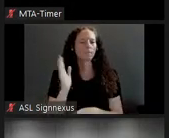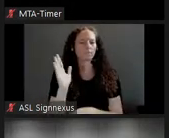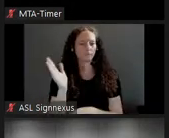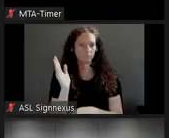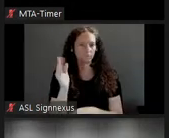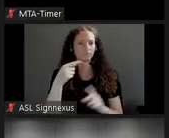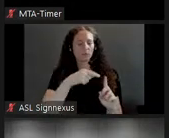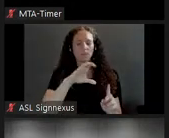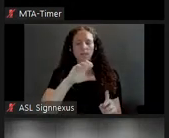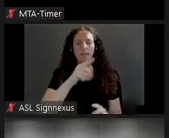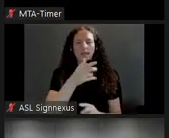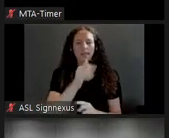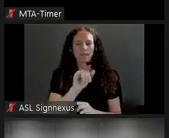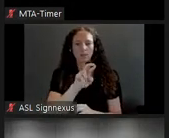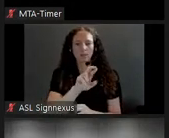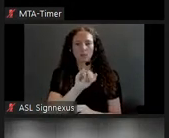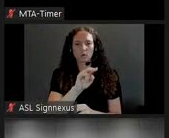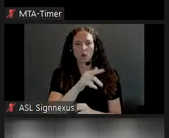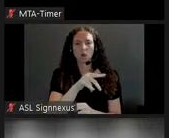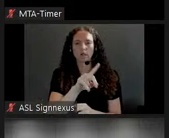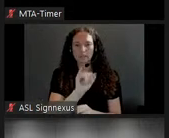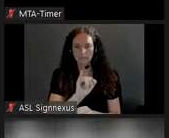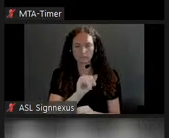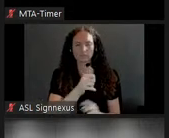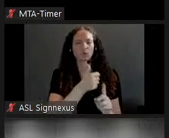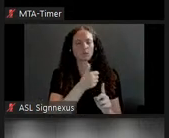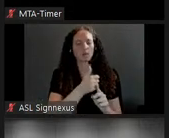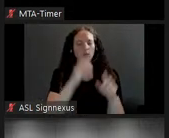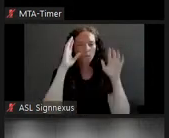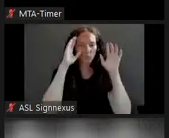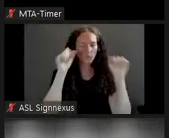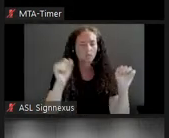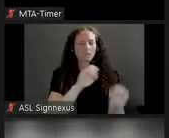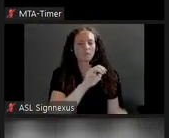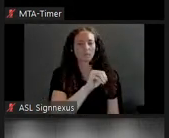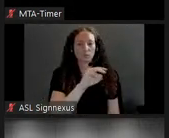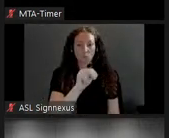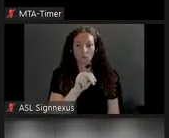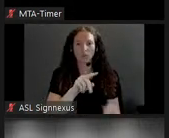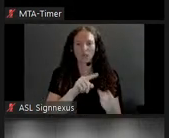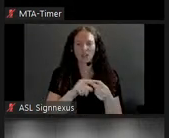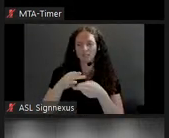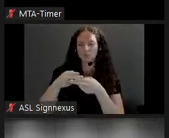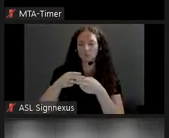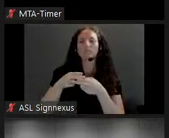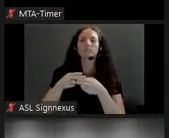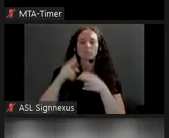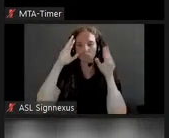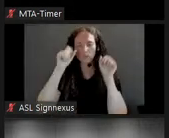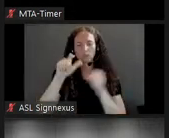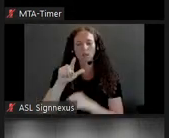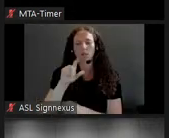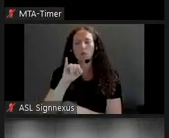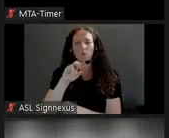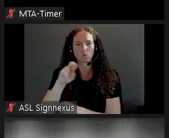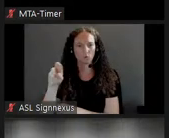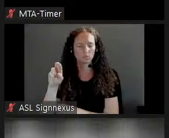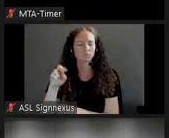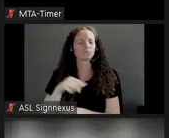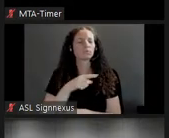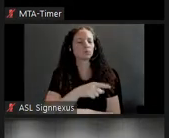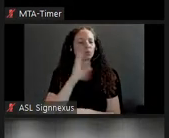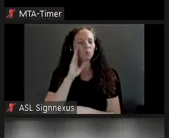Kathy Rinaldi, who is the president of Metro North and also the interim president of Long Island Railroad. And she's going to speak to you